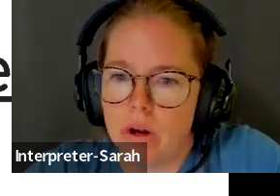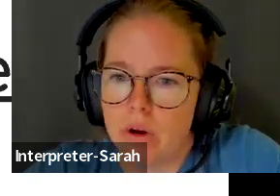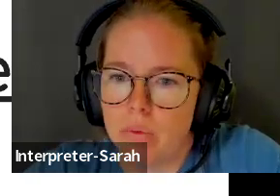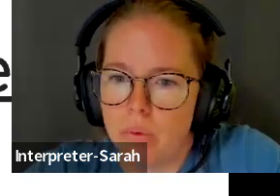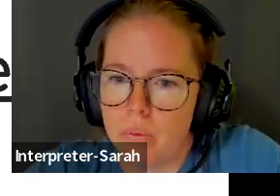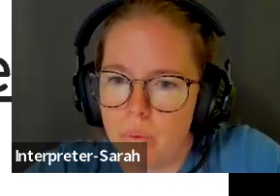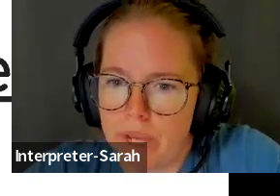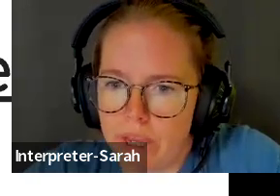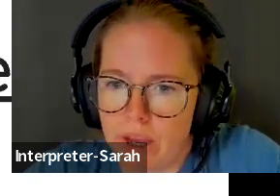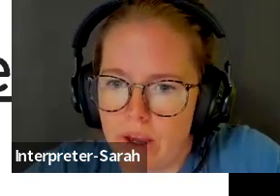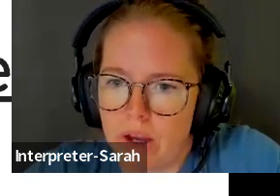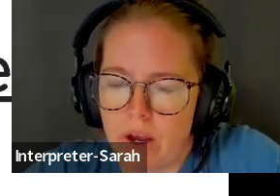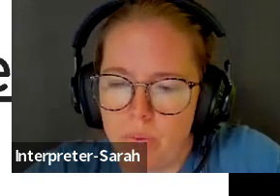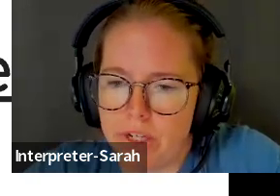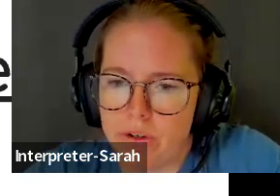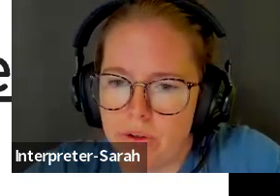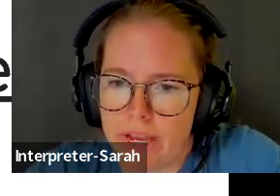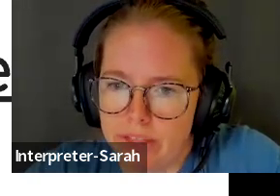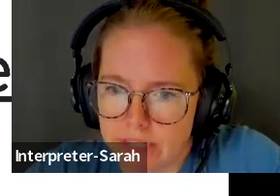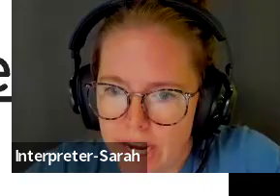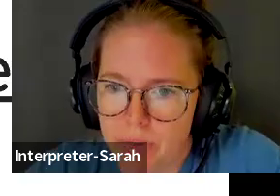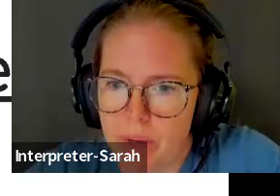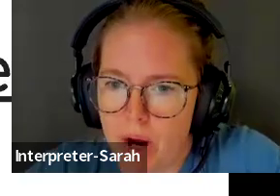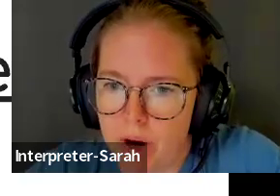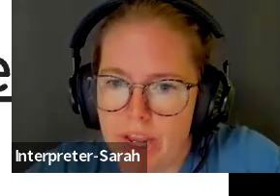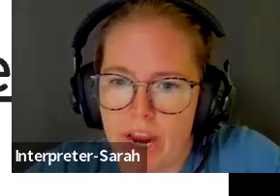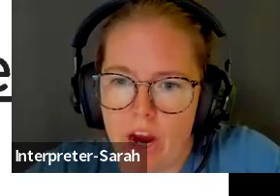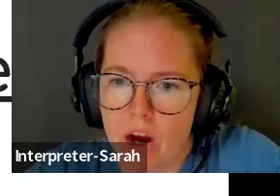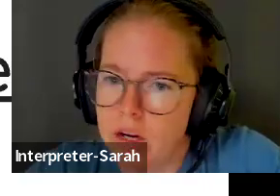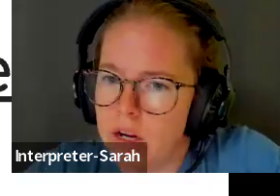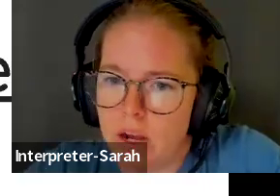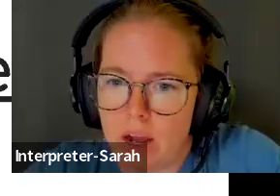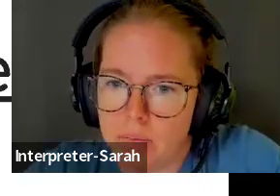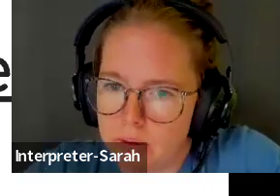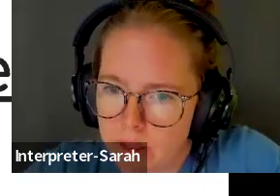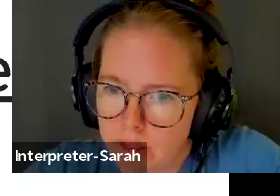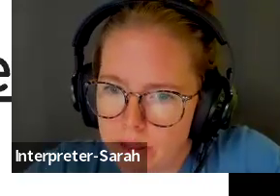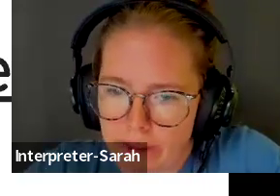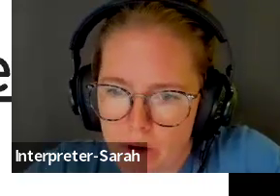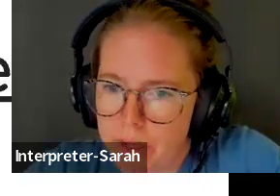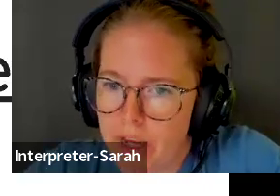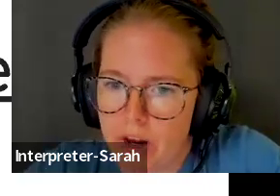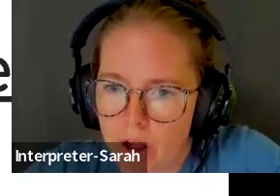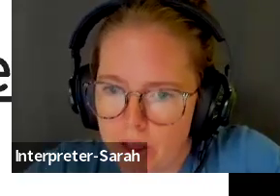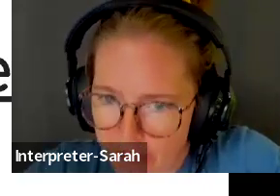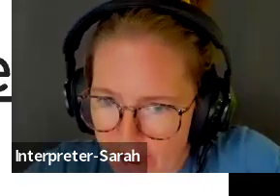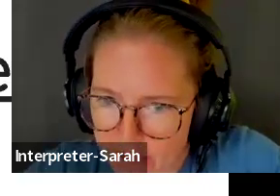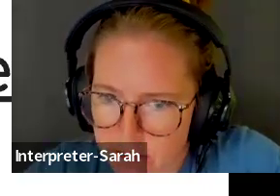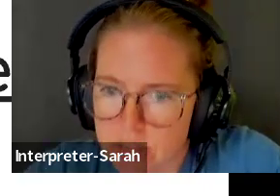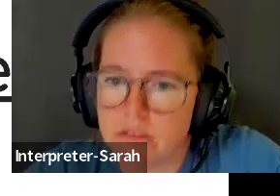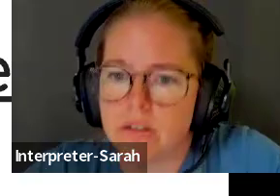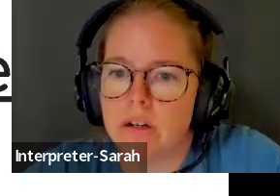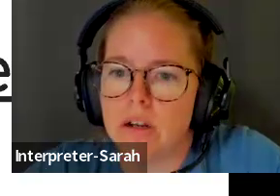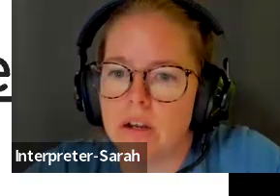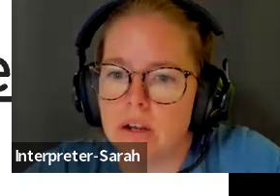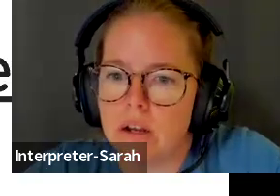Um, we we do like the entitlement, primary care, um, therapy, and all of